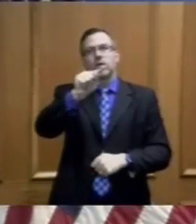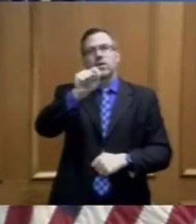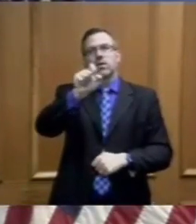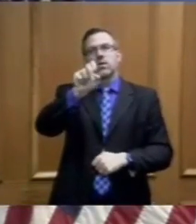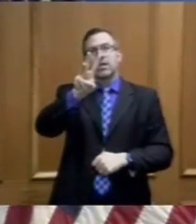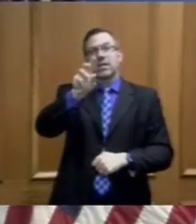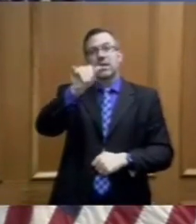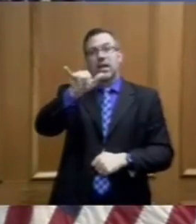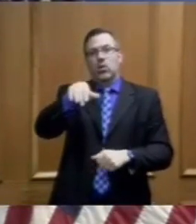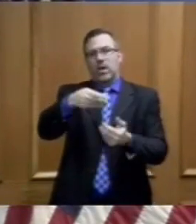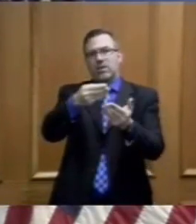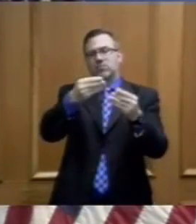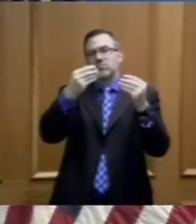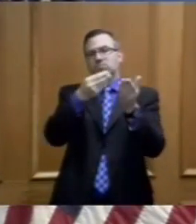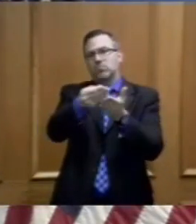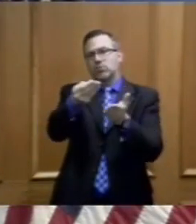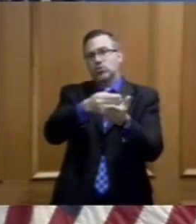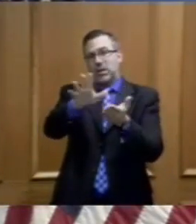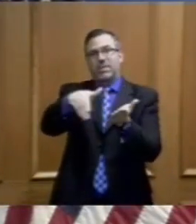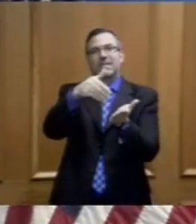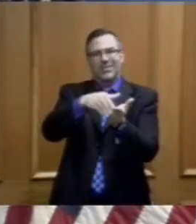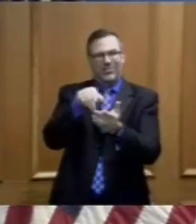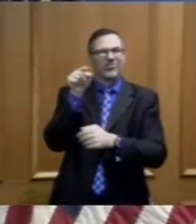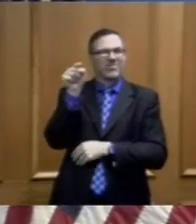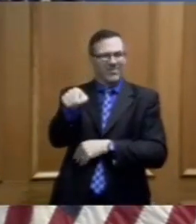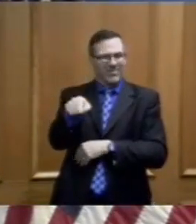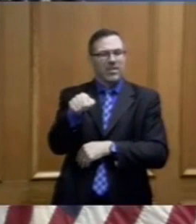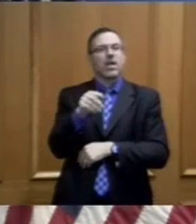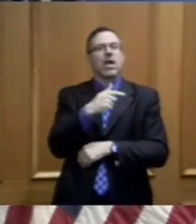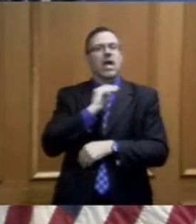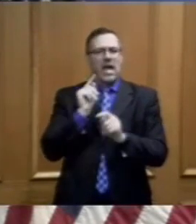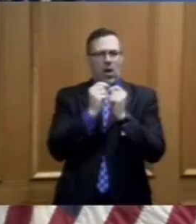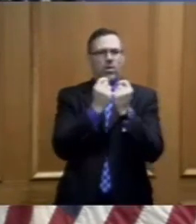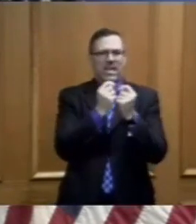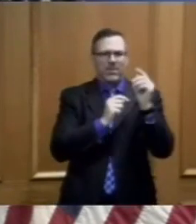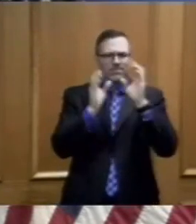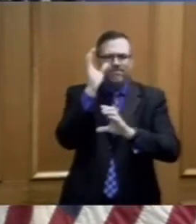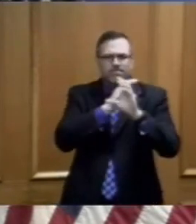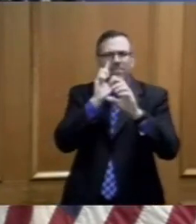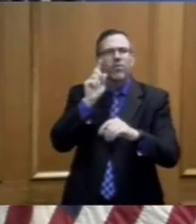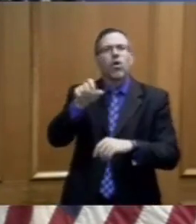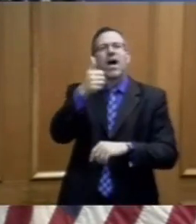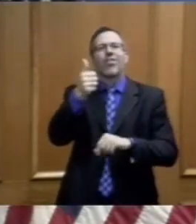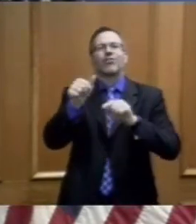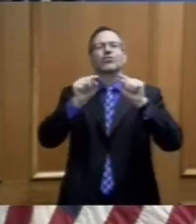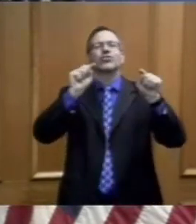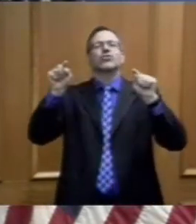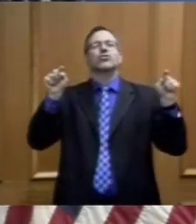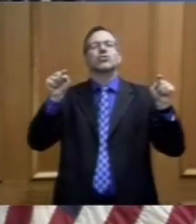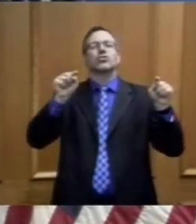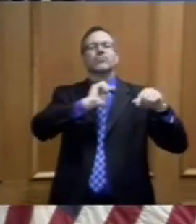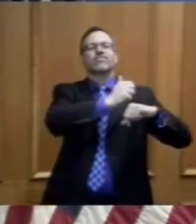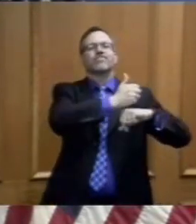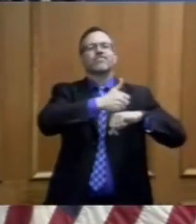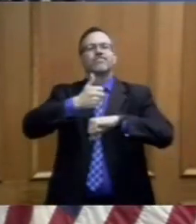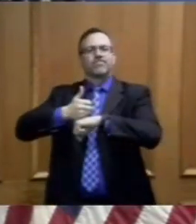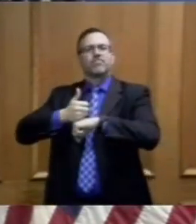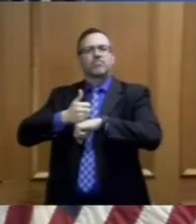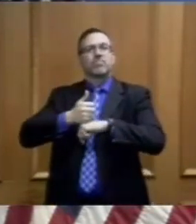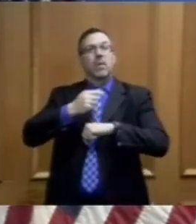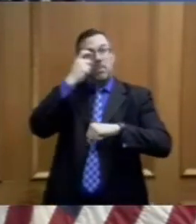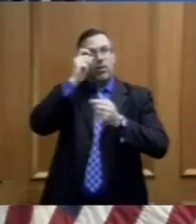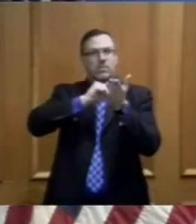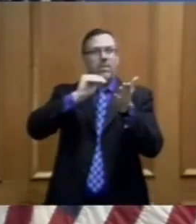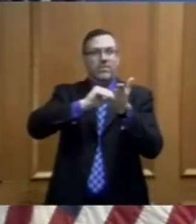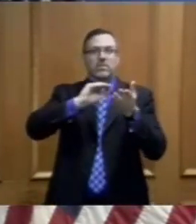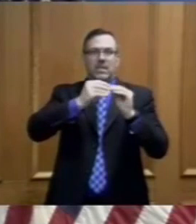the location, and our team is actively assessing additional sites in Memphis to ensure capacity in this hotspot is built up quickly